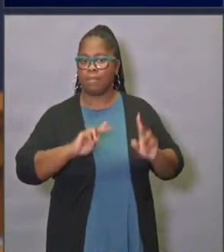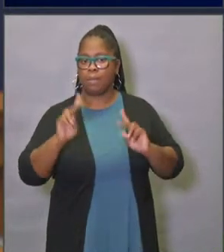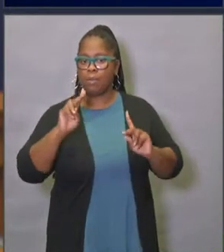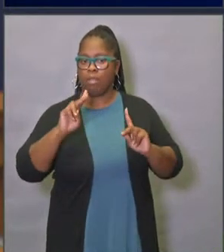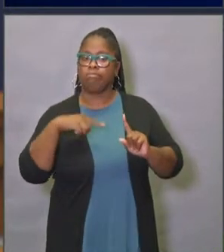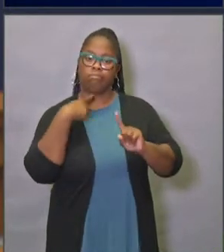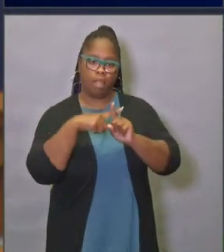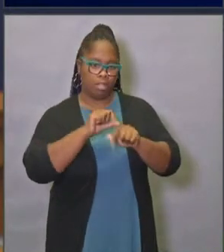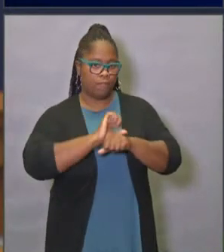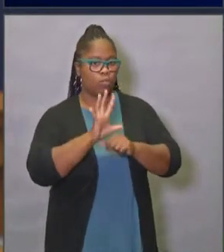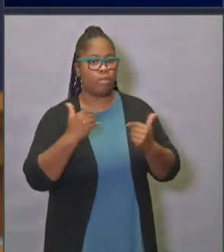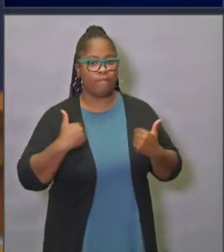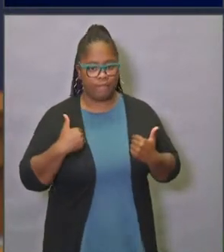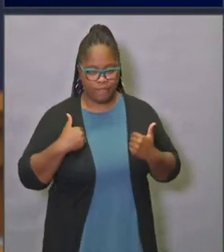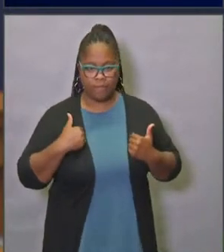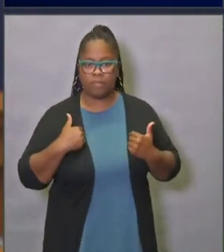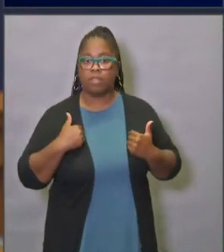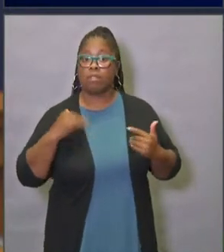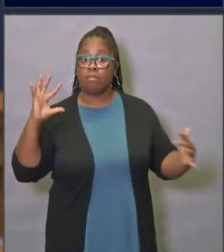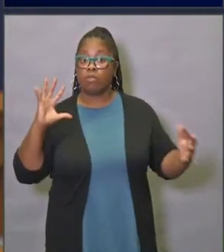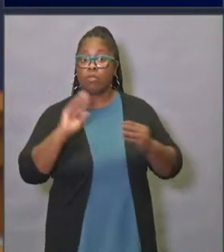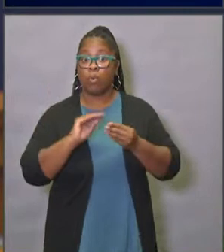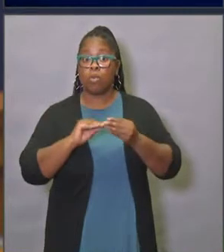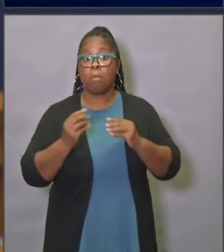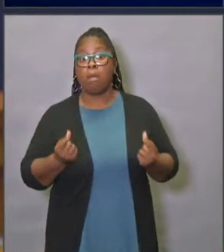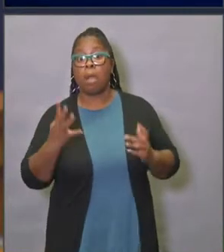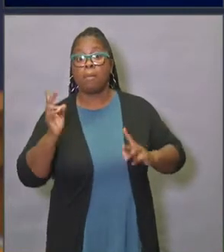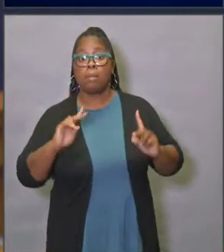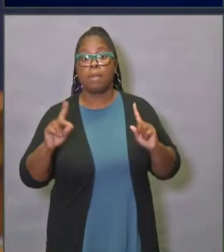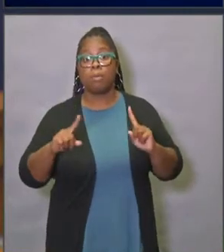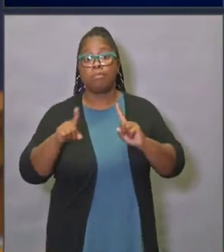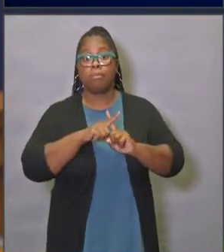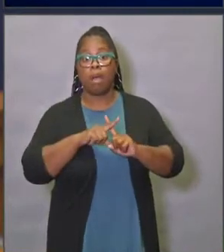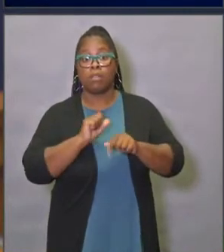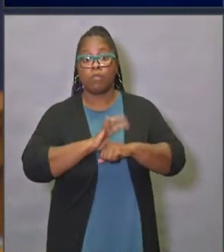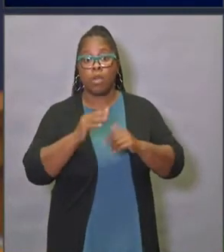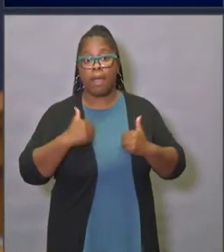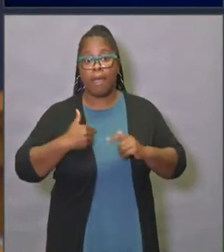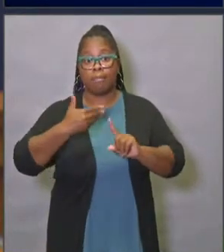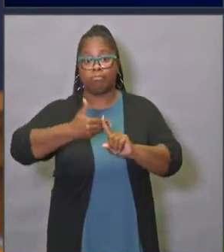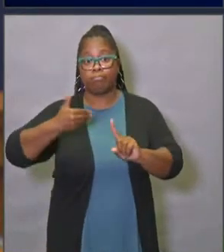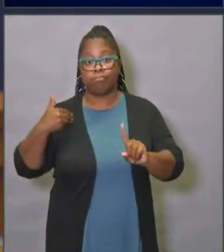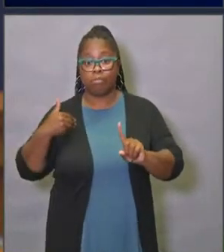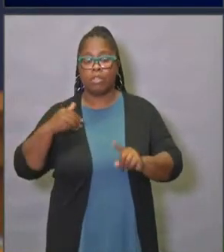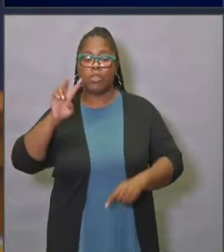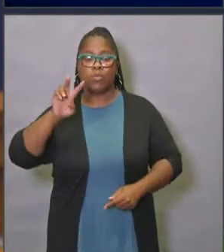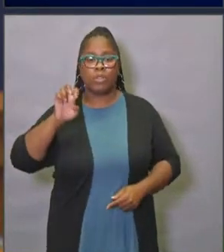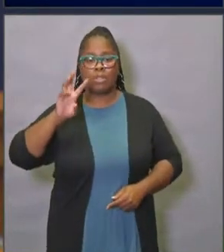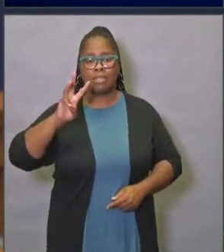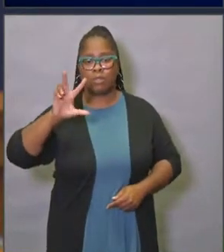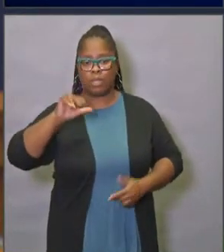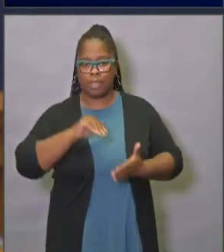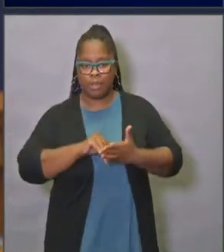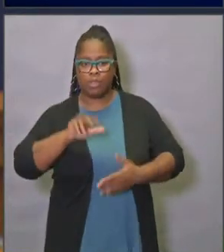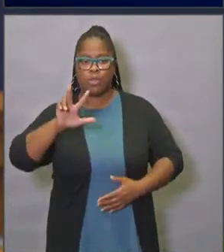1,265 new cases, and this brings the total number of cases in LA County to